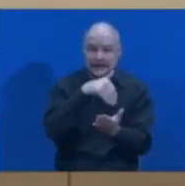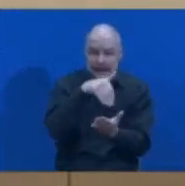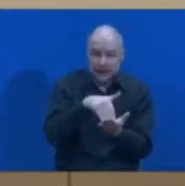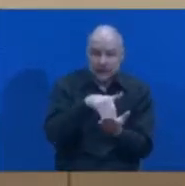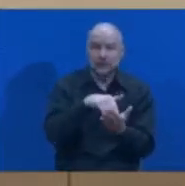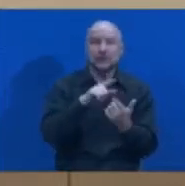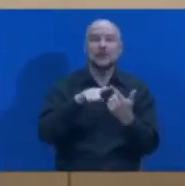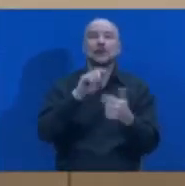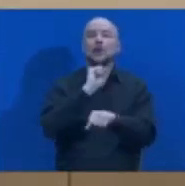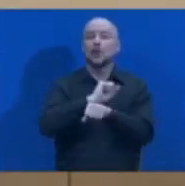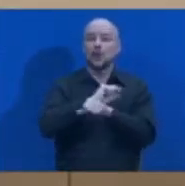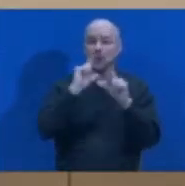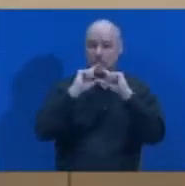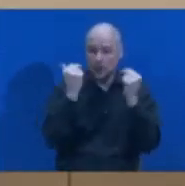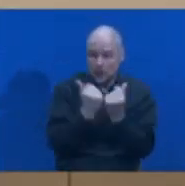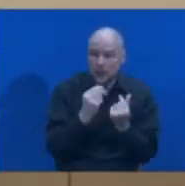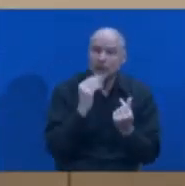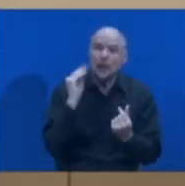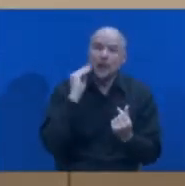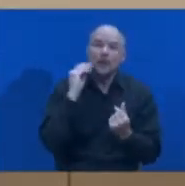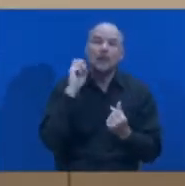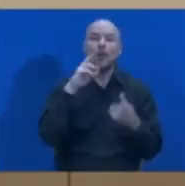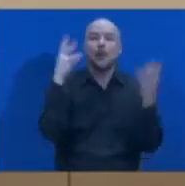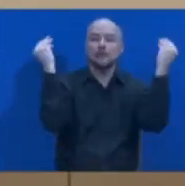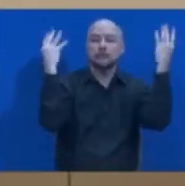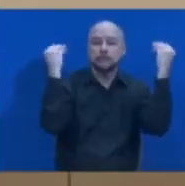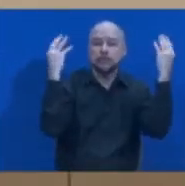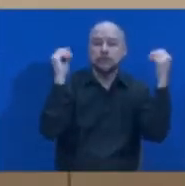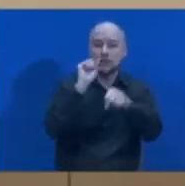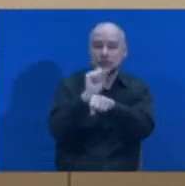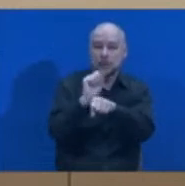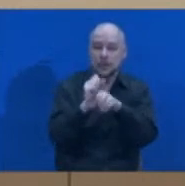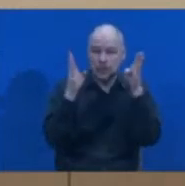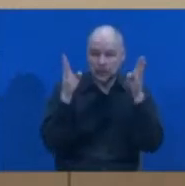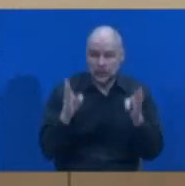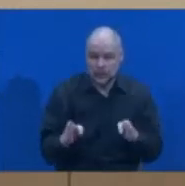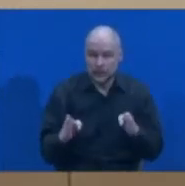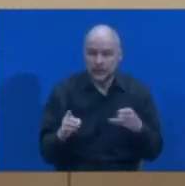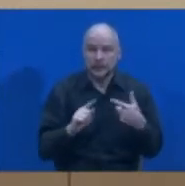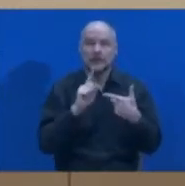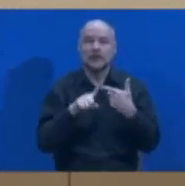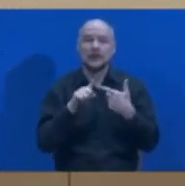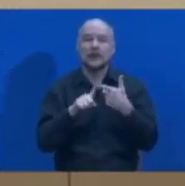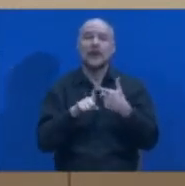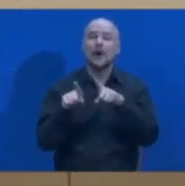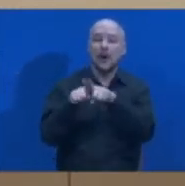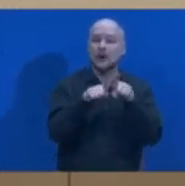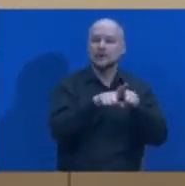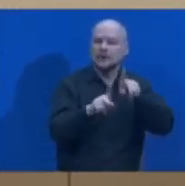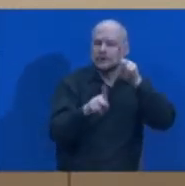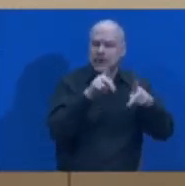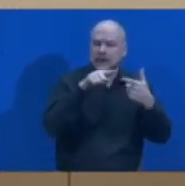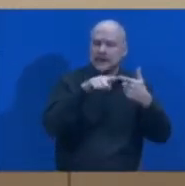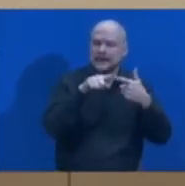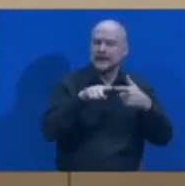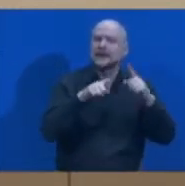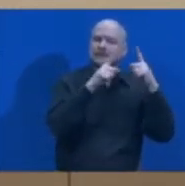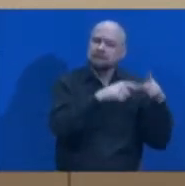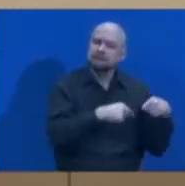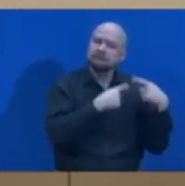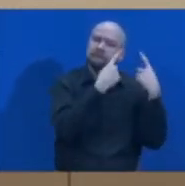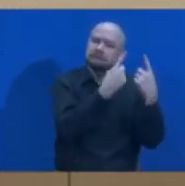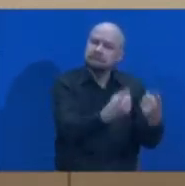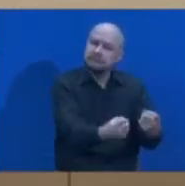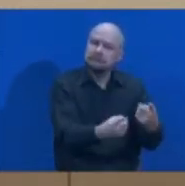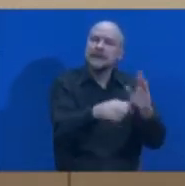living setting, or our first responders. We're also looking at individuals undergoing medical procedures for whom testing